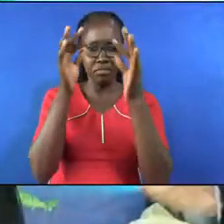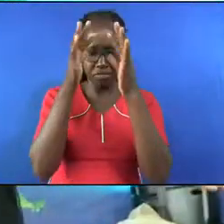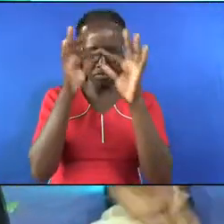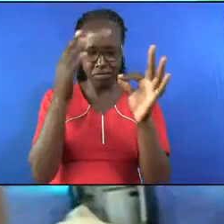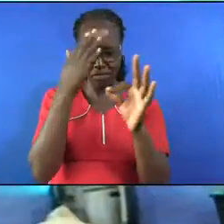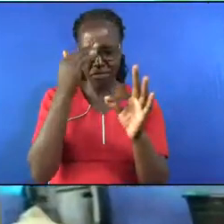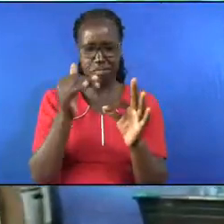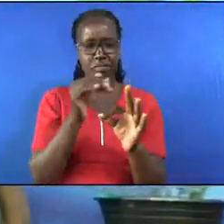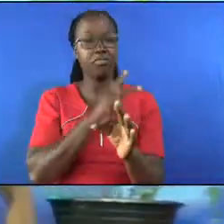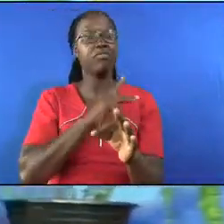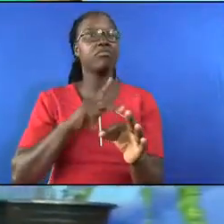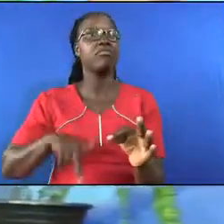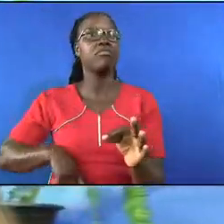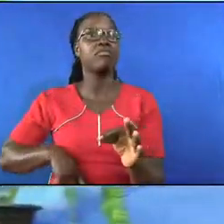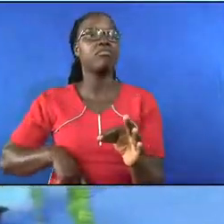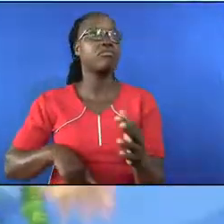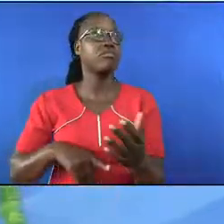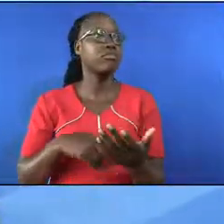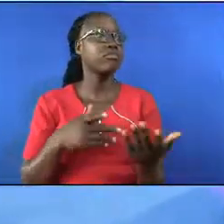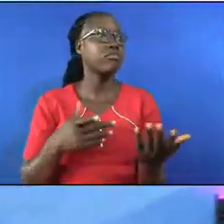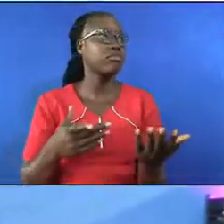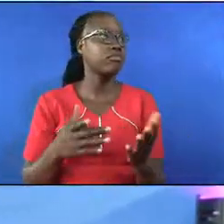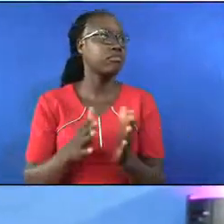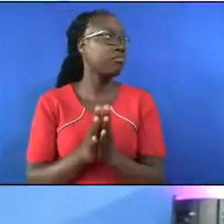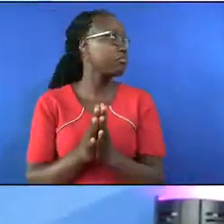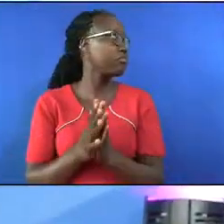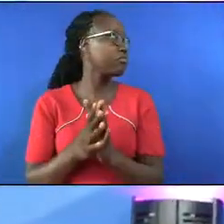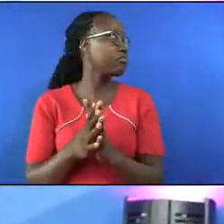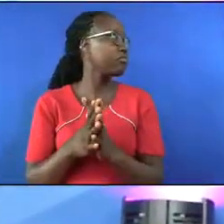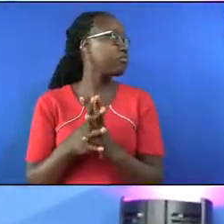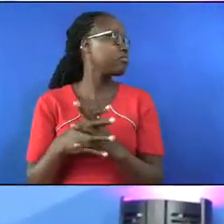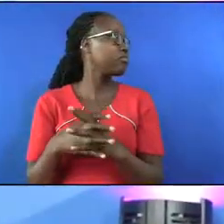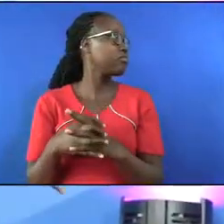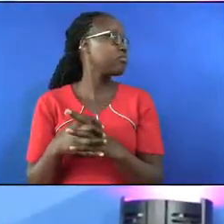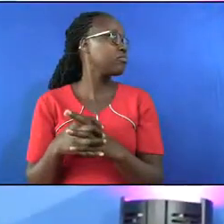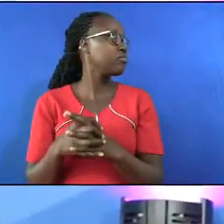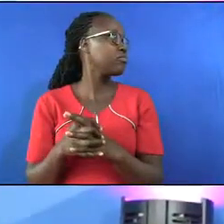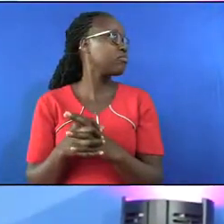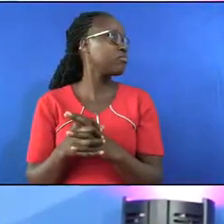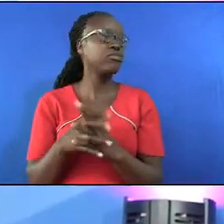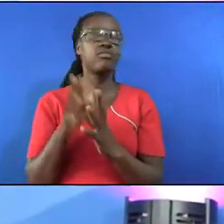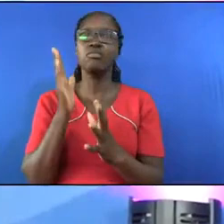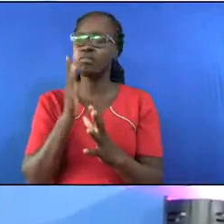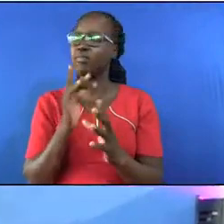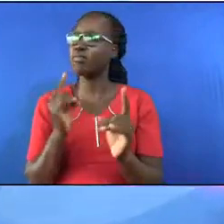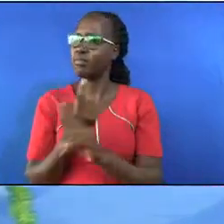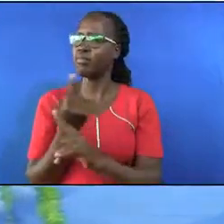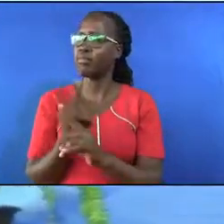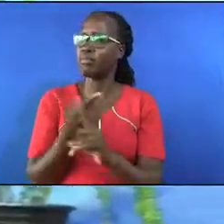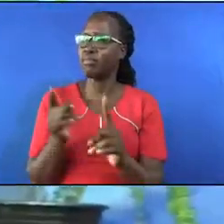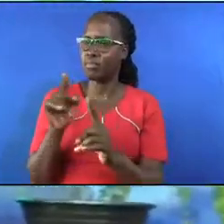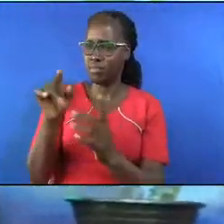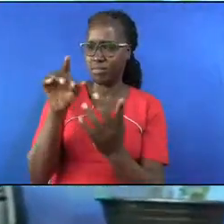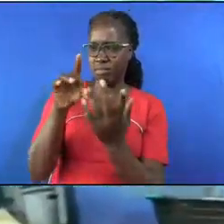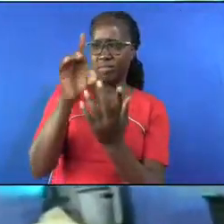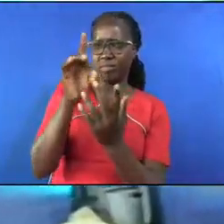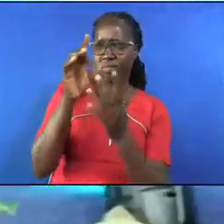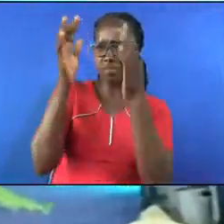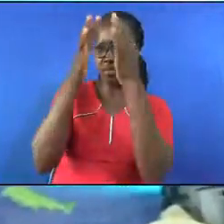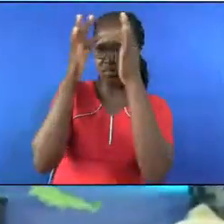wedding because we know weddings, kila mtu anakuja na style yake, si ndio? You'll see one with this color there. But for this specific